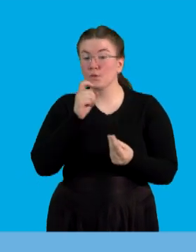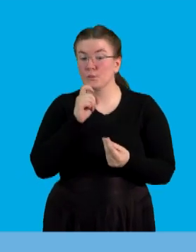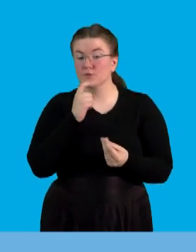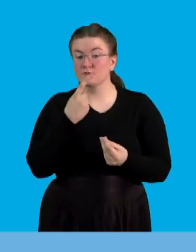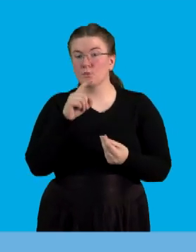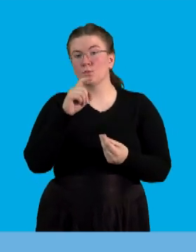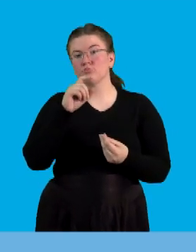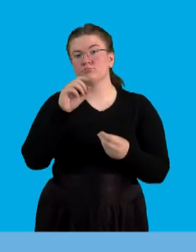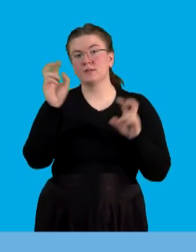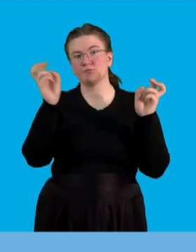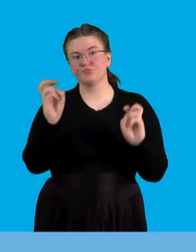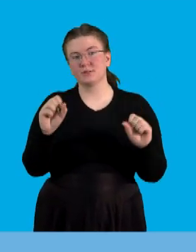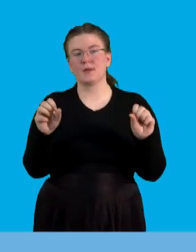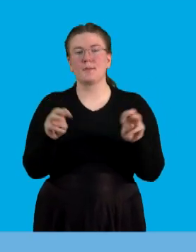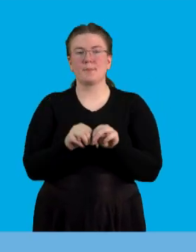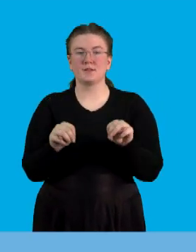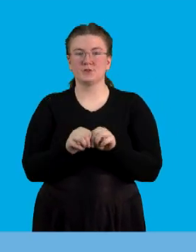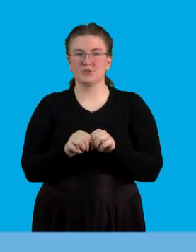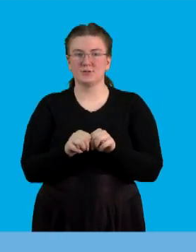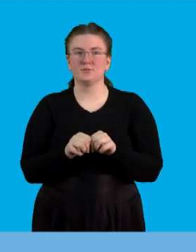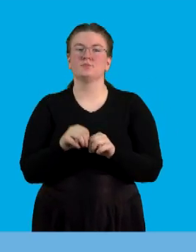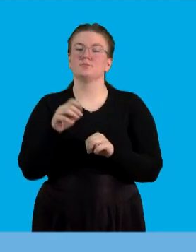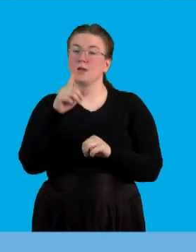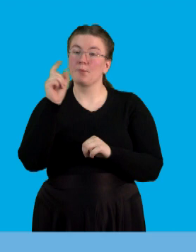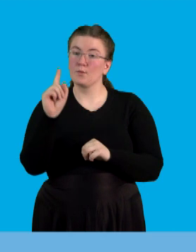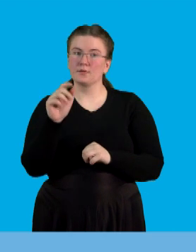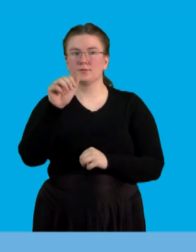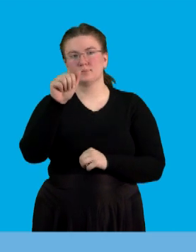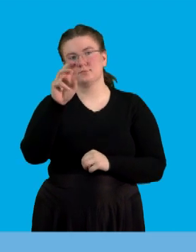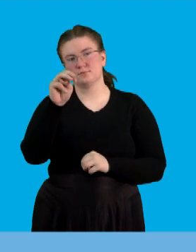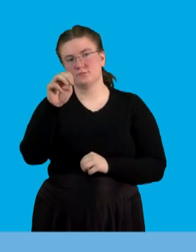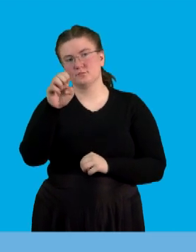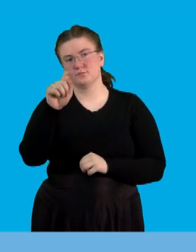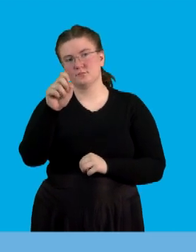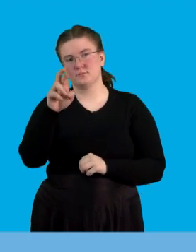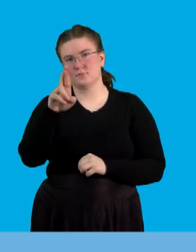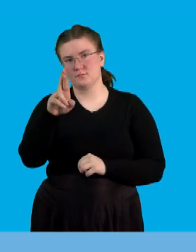measure current. We said we measure current by using the ammeter.